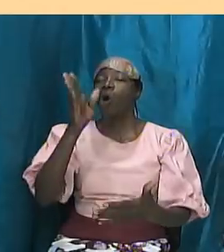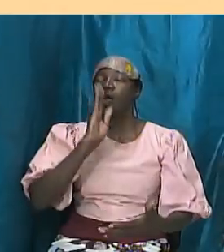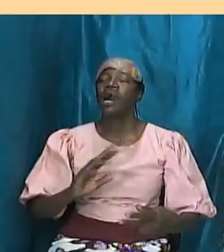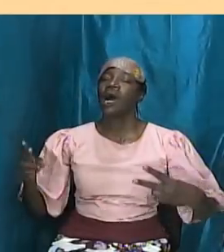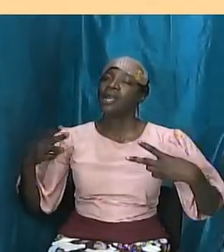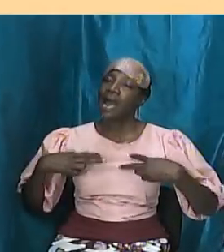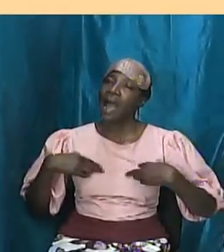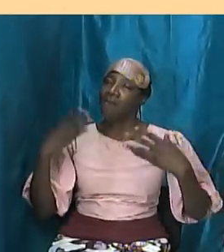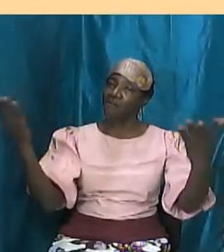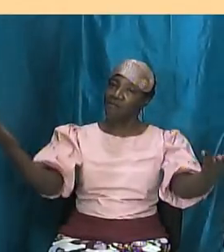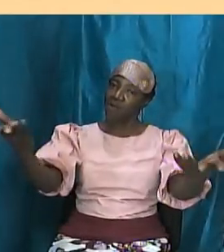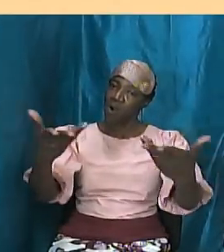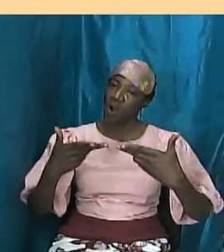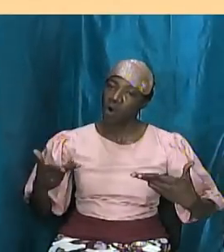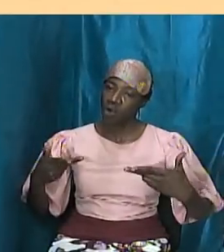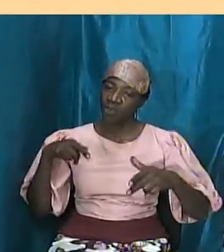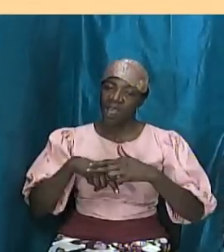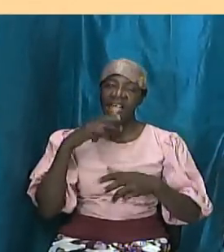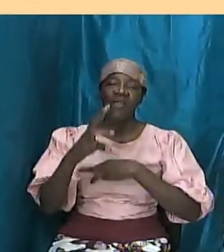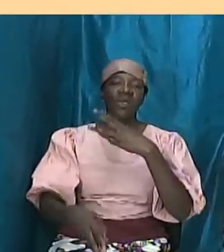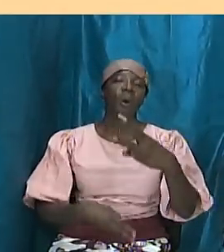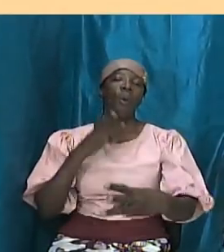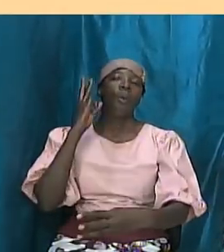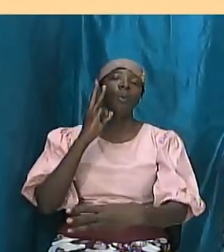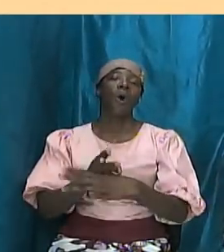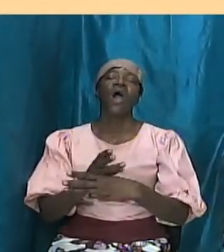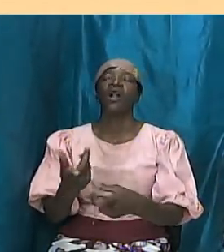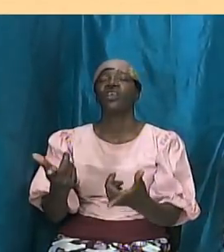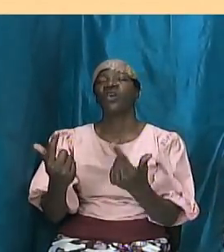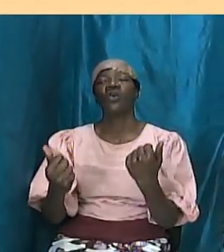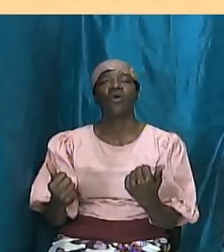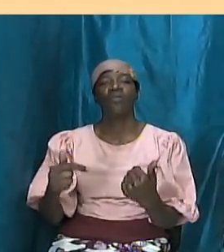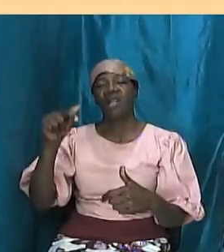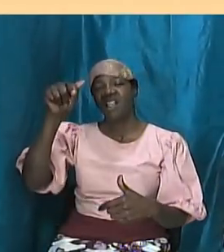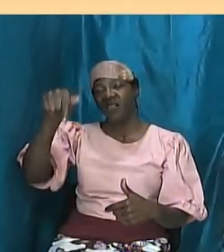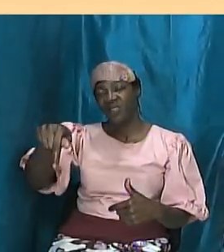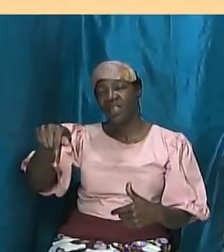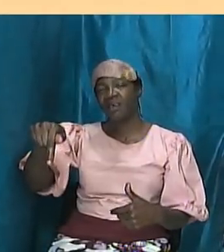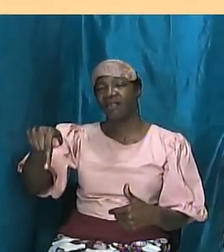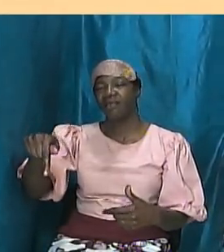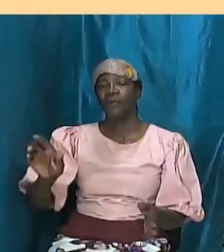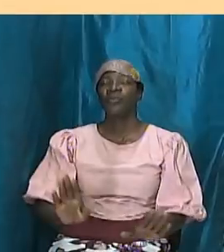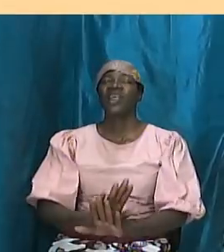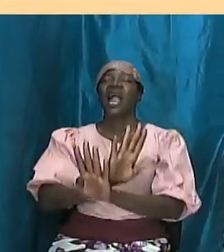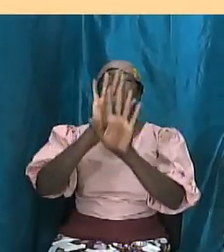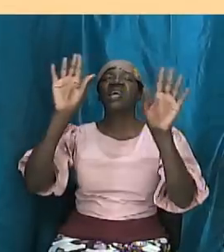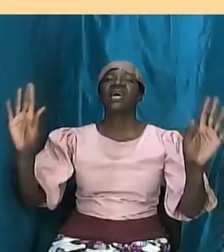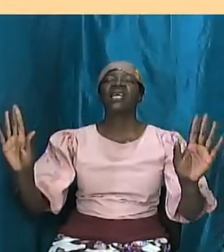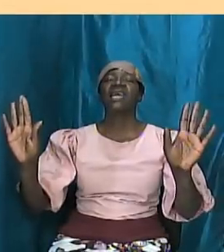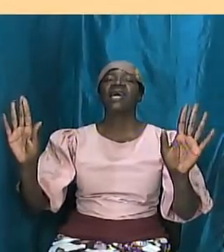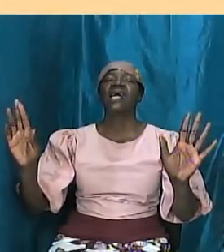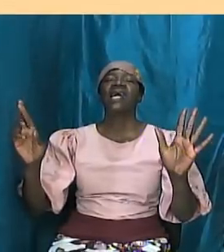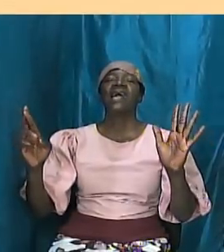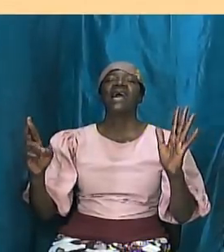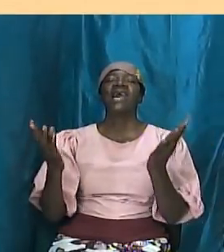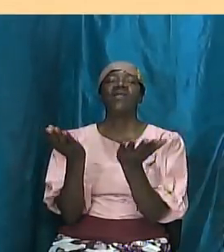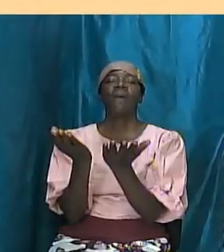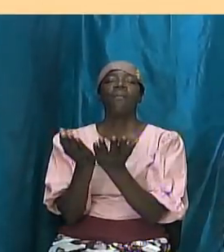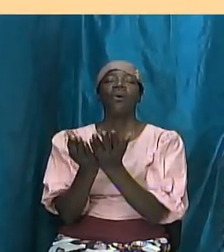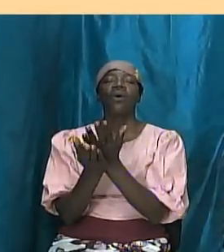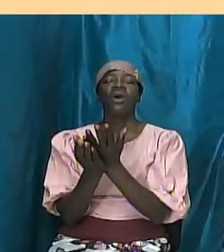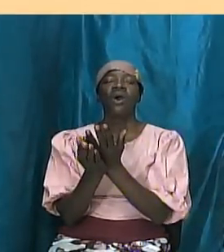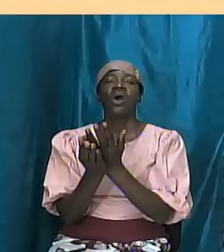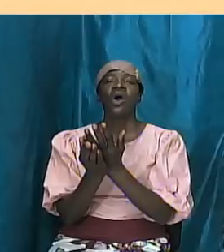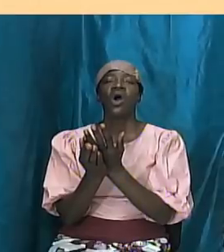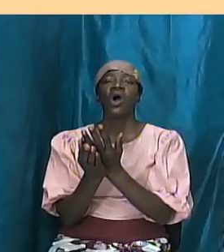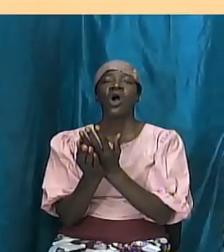store for us in the world to come. This was made clear in the book of Revelation. So